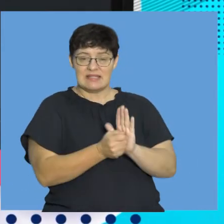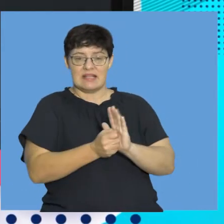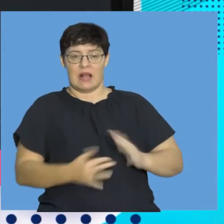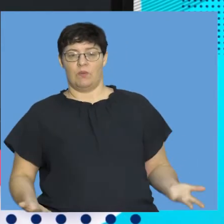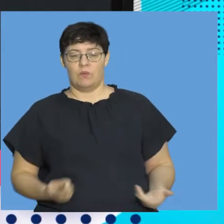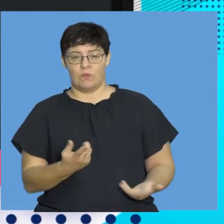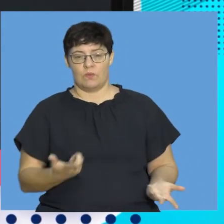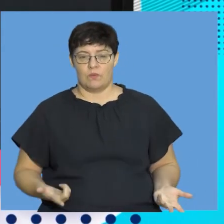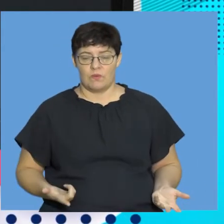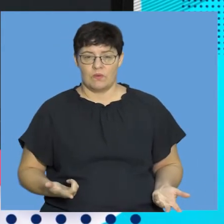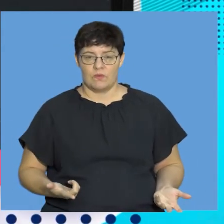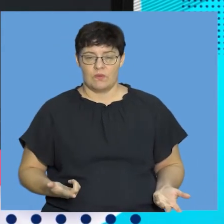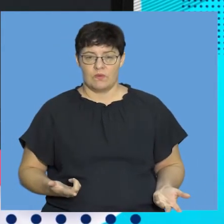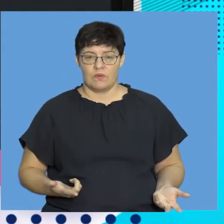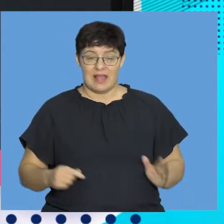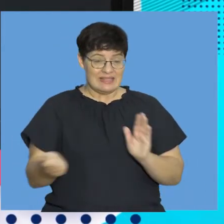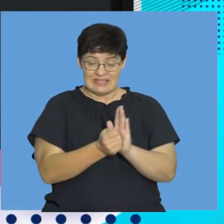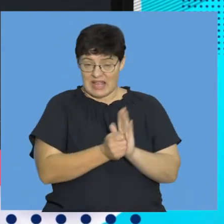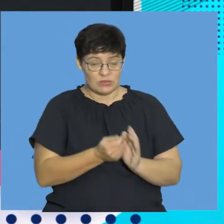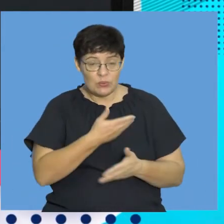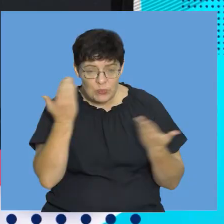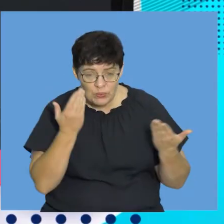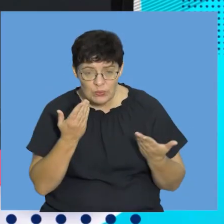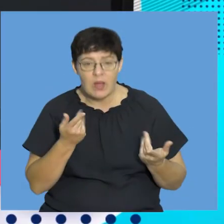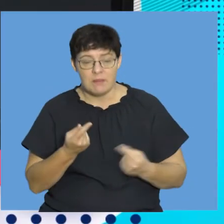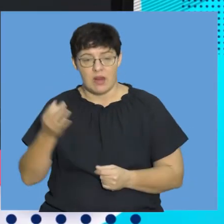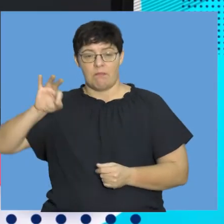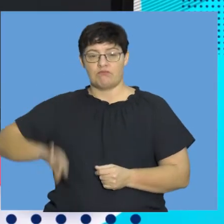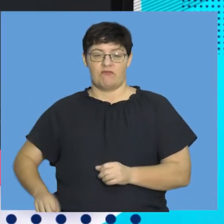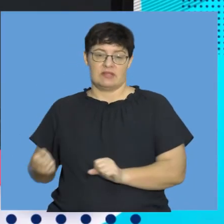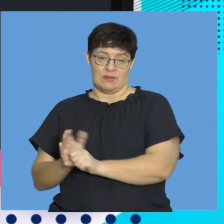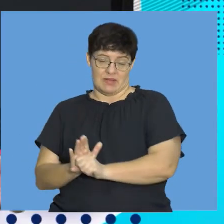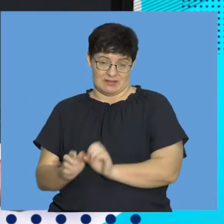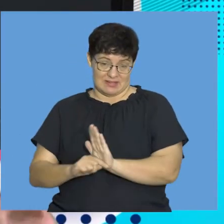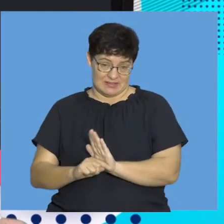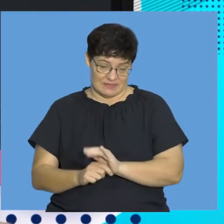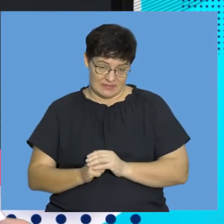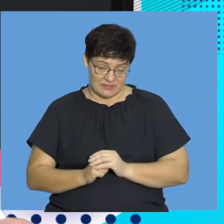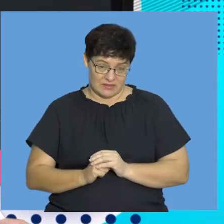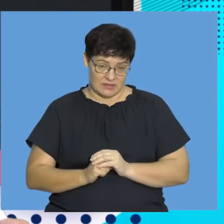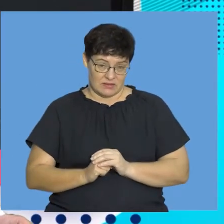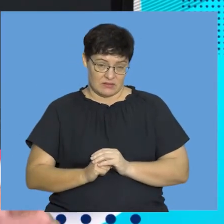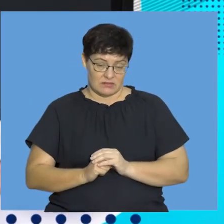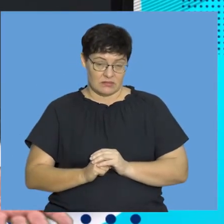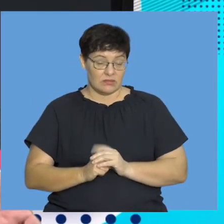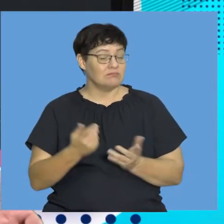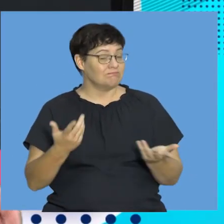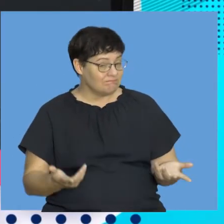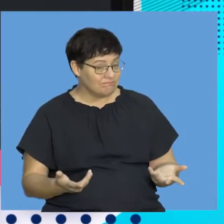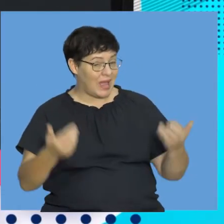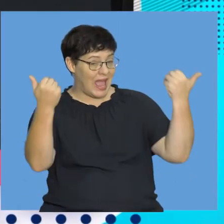you are unable to sell the stock. If you are unable to have sales, it's going to impact on your profits. So